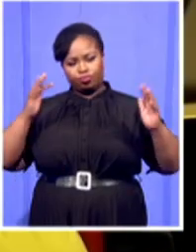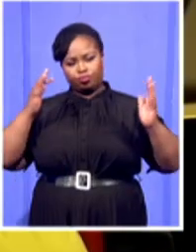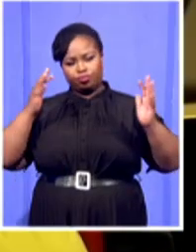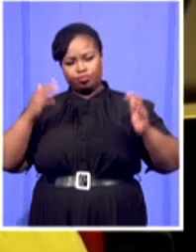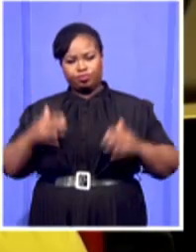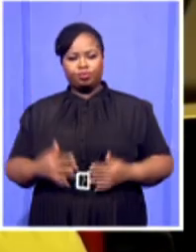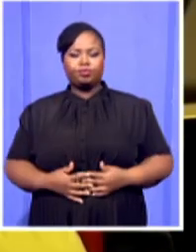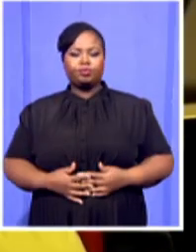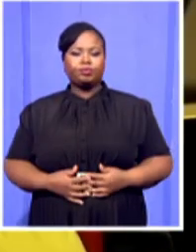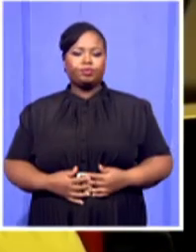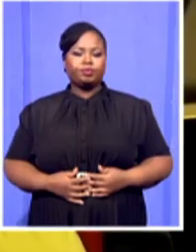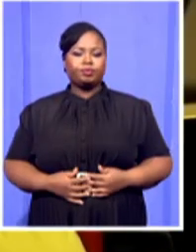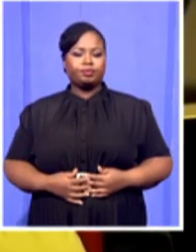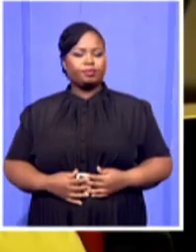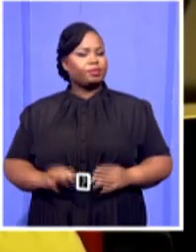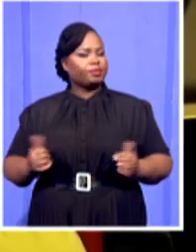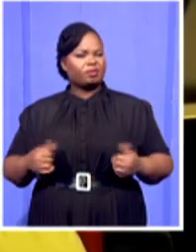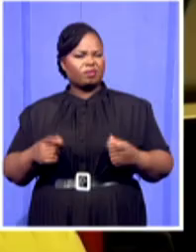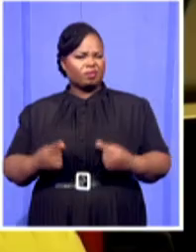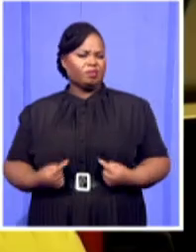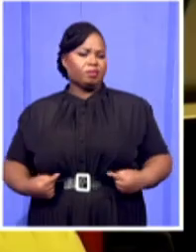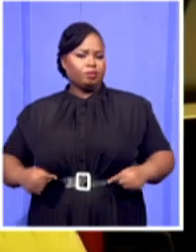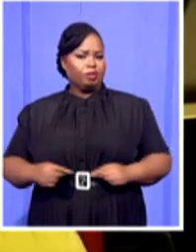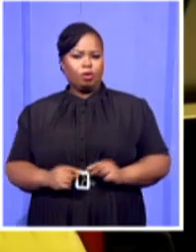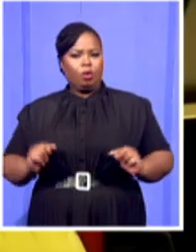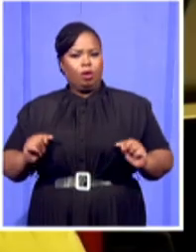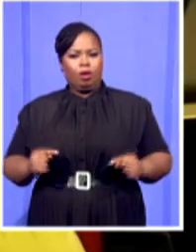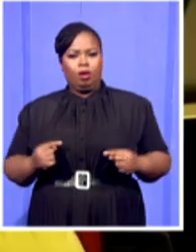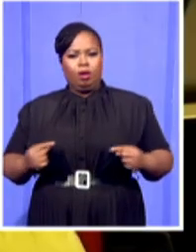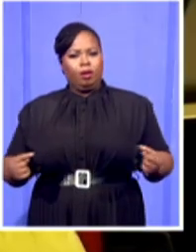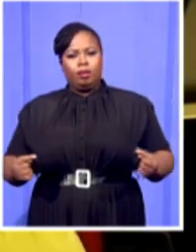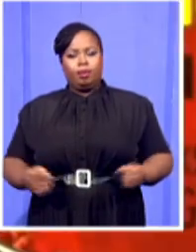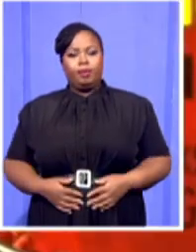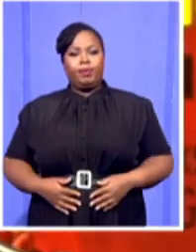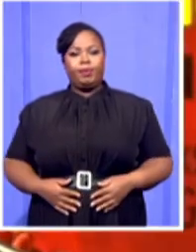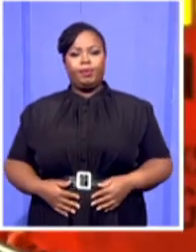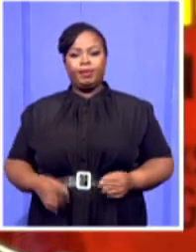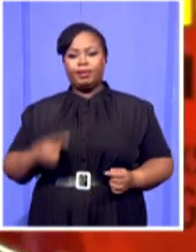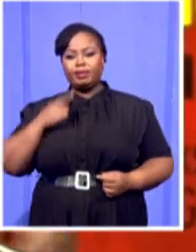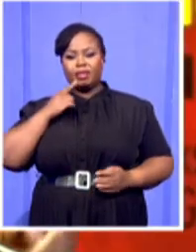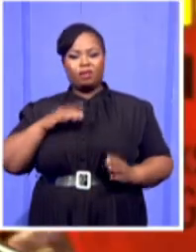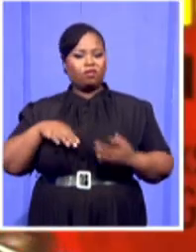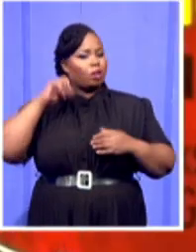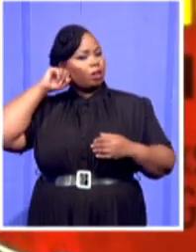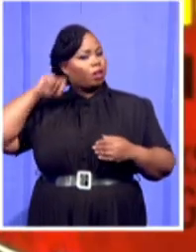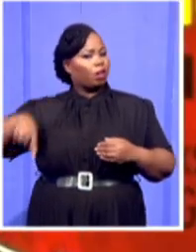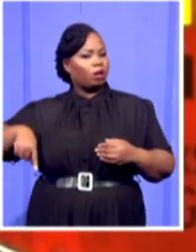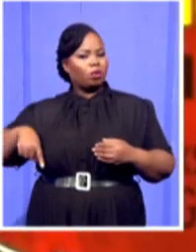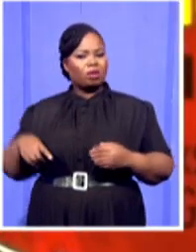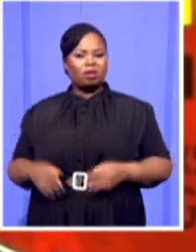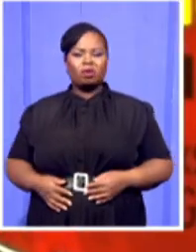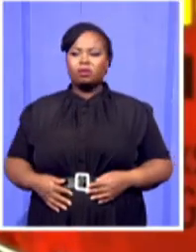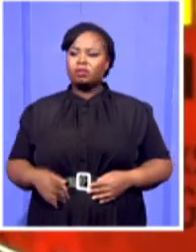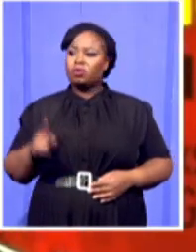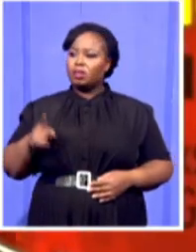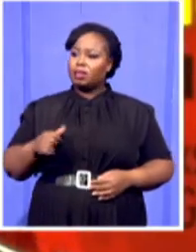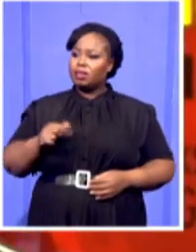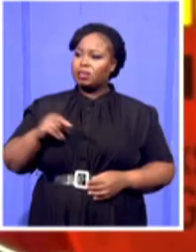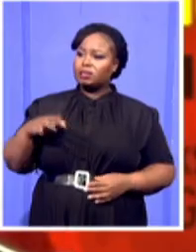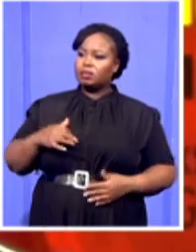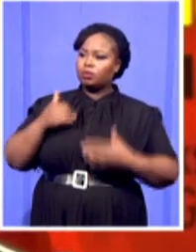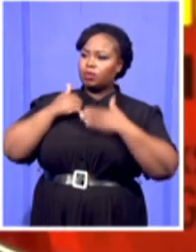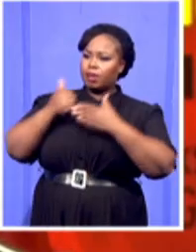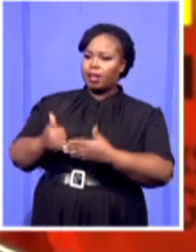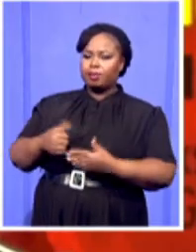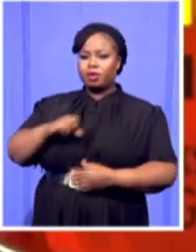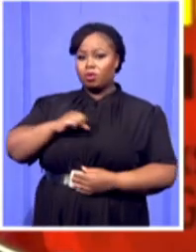So we can't therefore shy away in helping the ANC as COSATU and the party